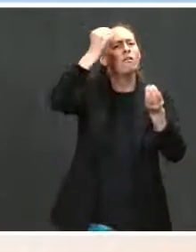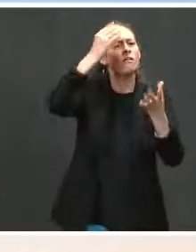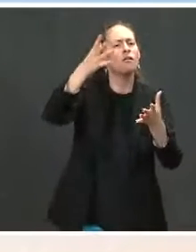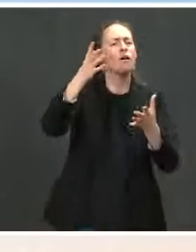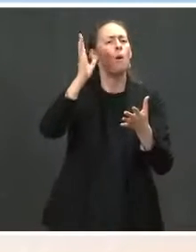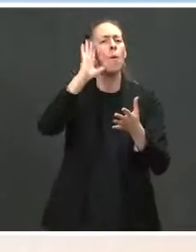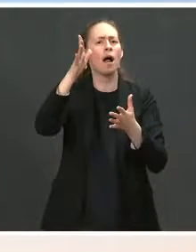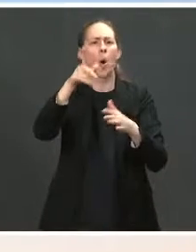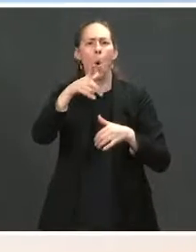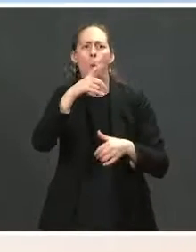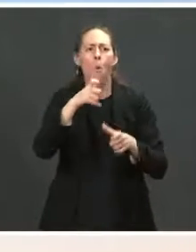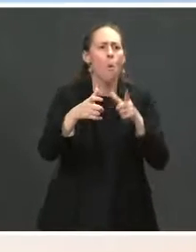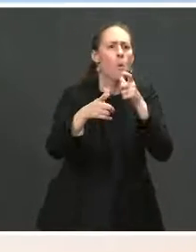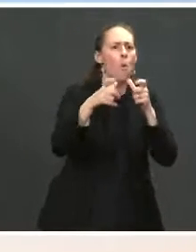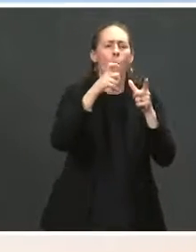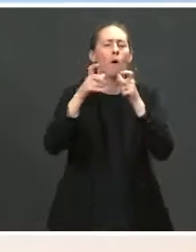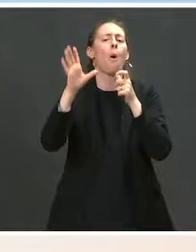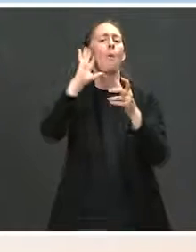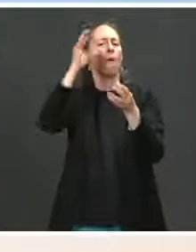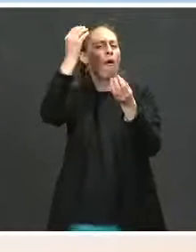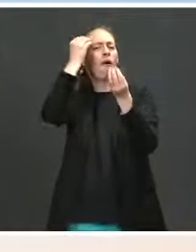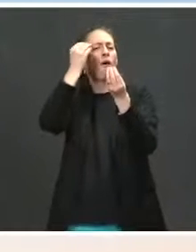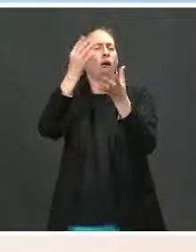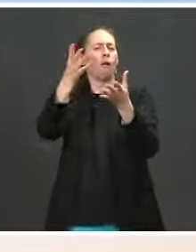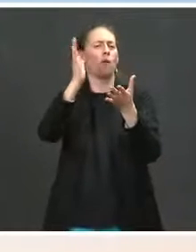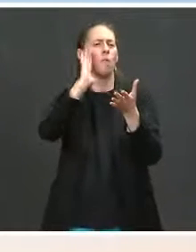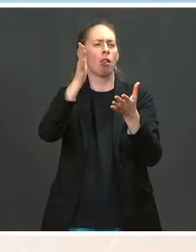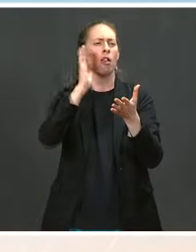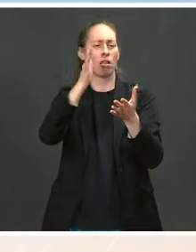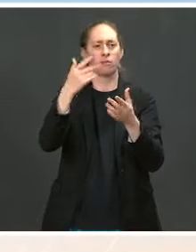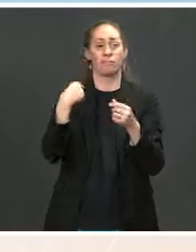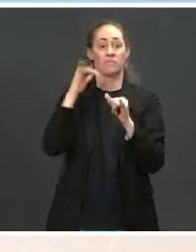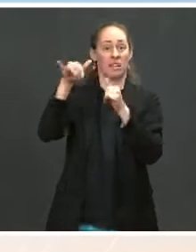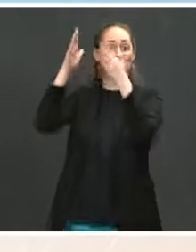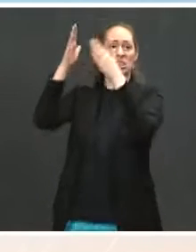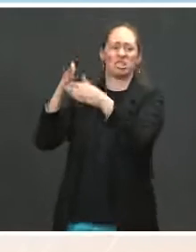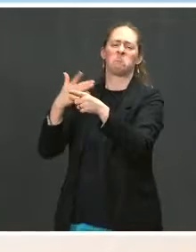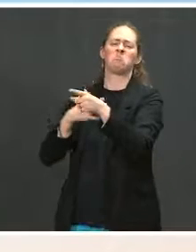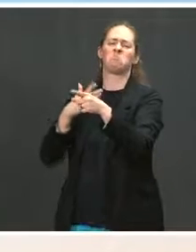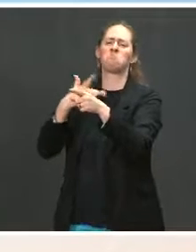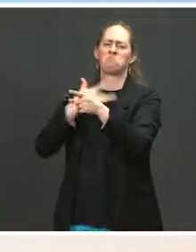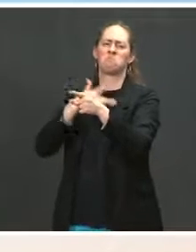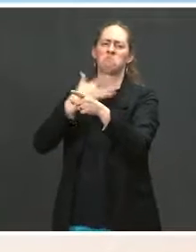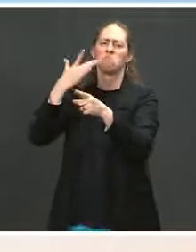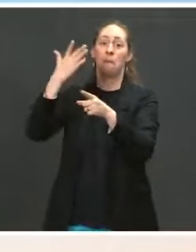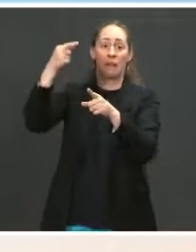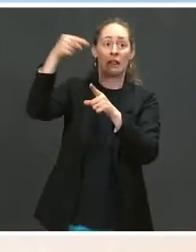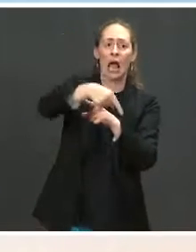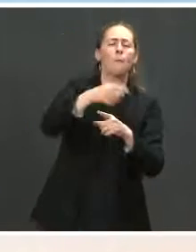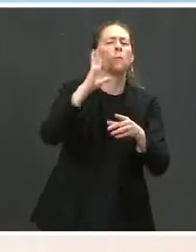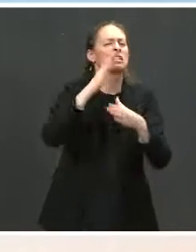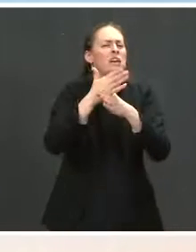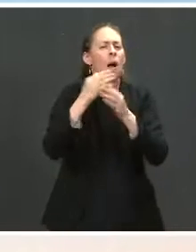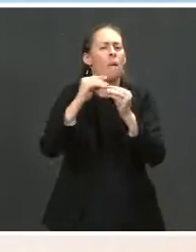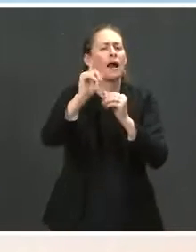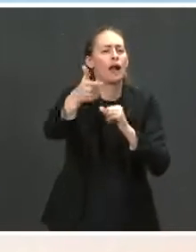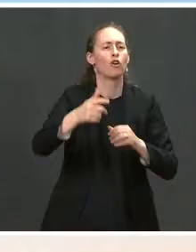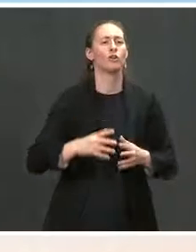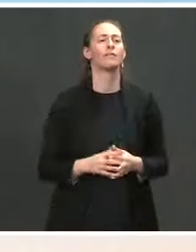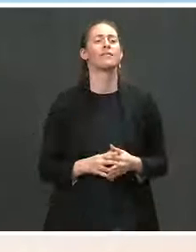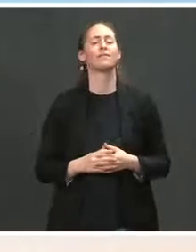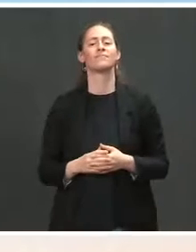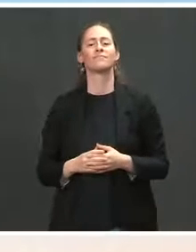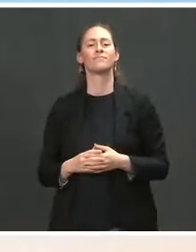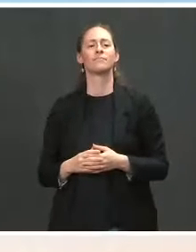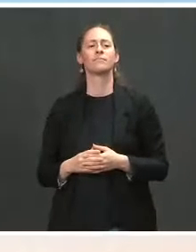personnel announcement. I don't expect that person will be attending tomorrow, but hopefully we'll have more to share soon. Go ahead, Kristen. Thank you, Jen. Can you